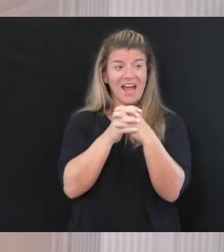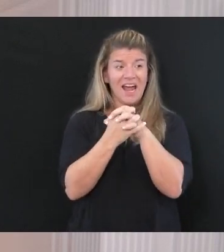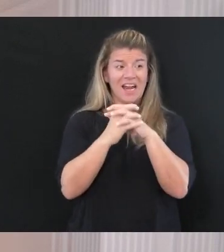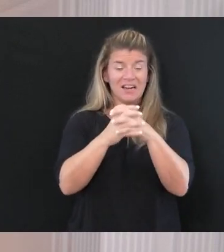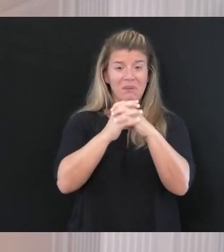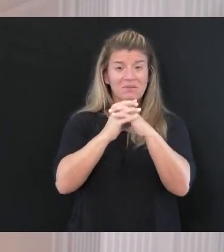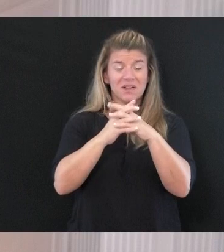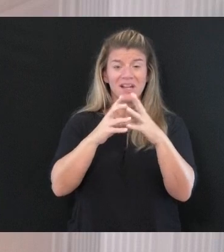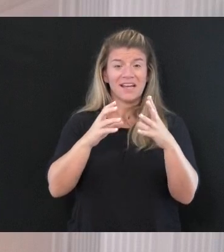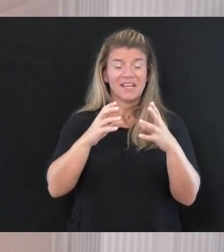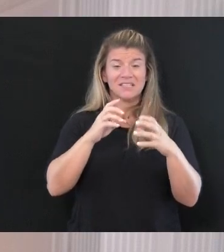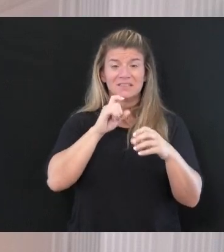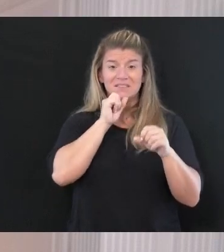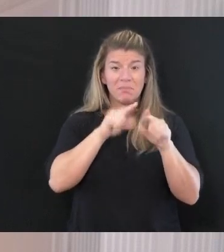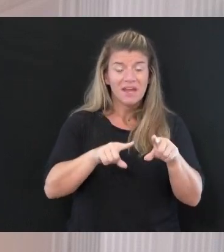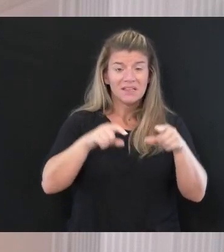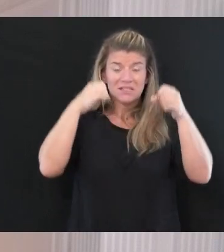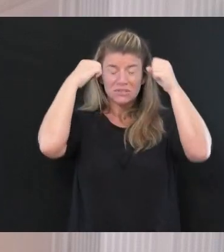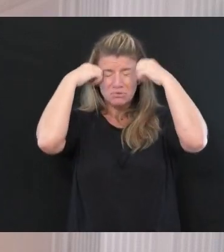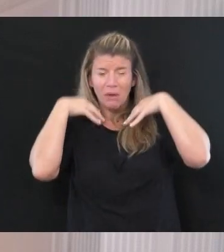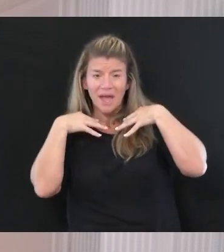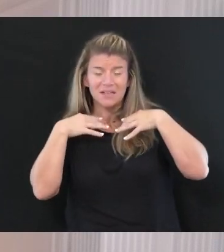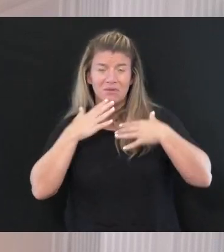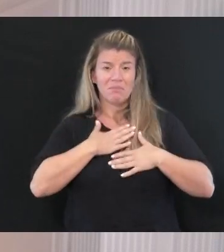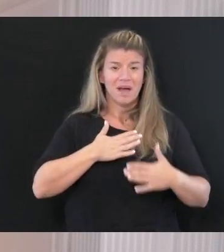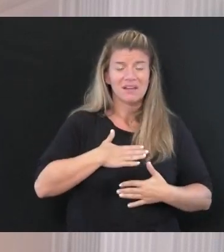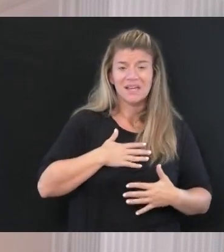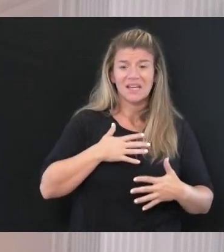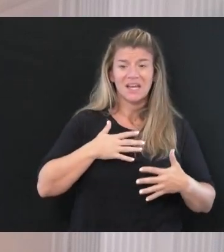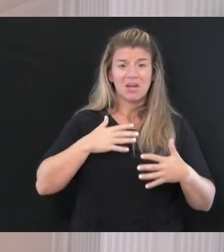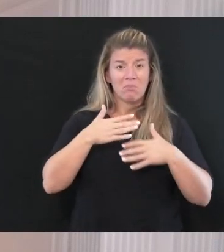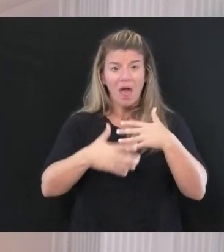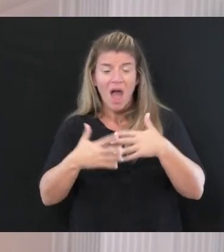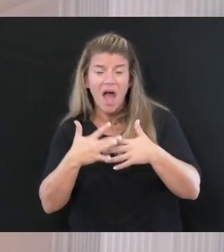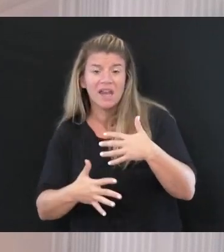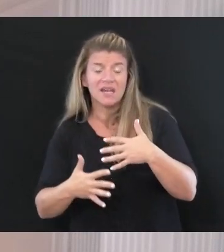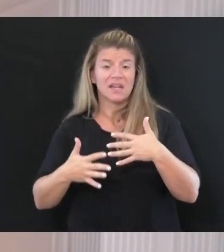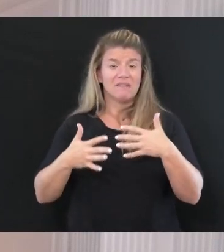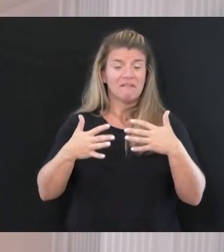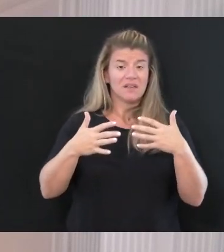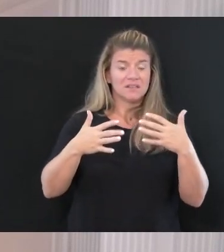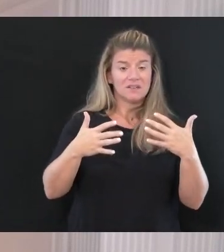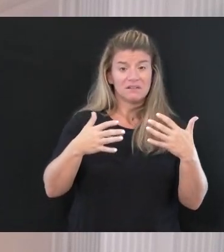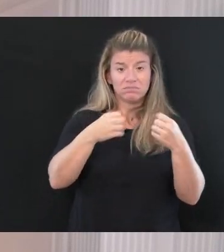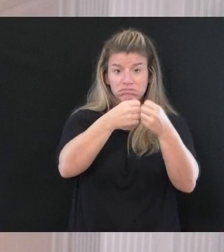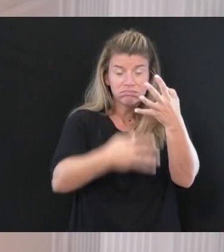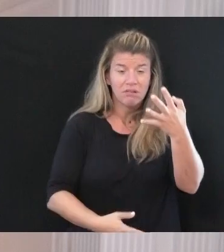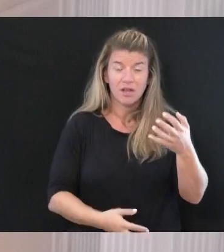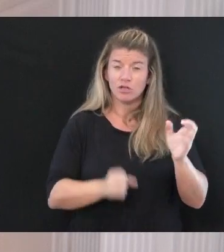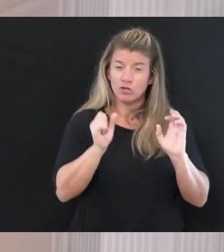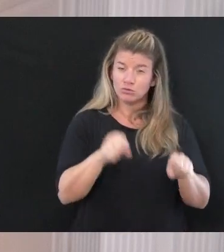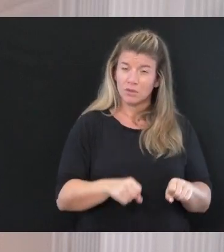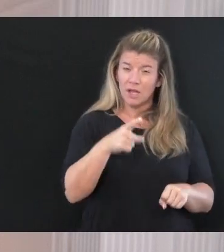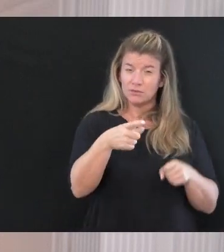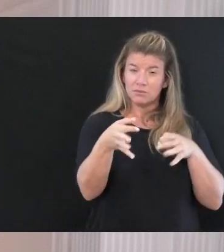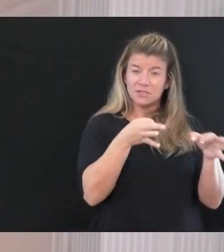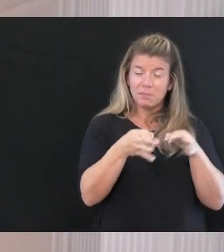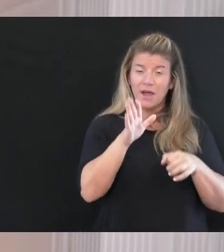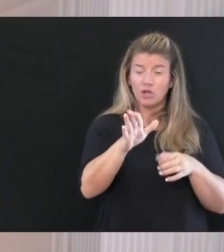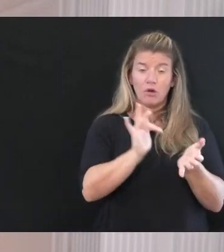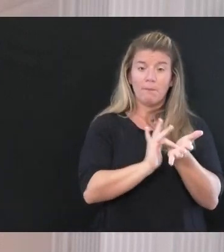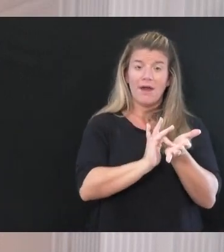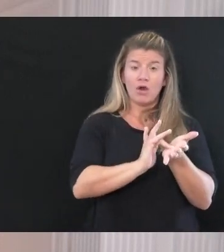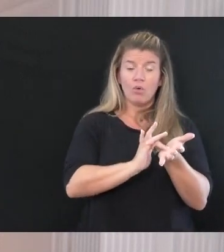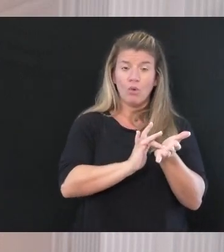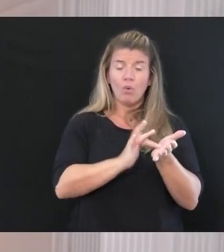Sweat, spit, in some unfortunate cases, blood, etc. So can you go from a medical standpoint what your recommendation